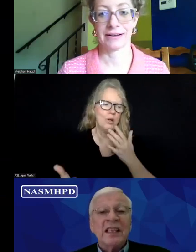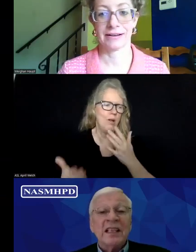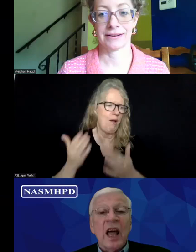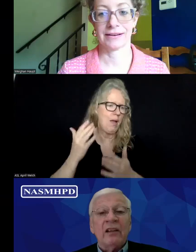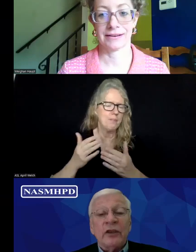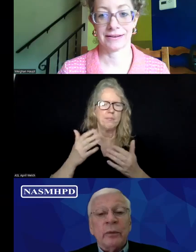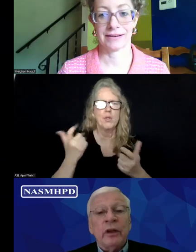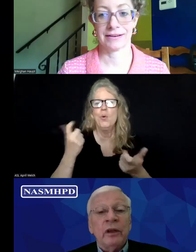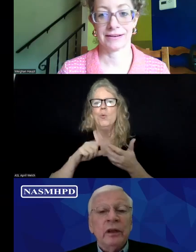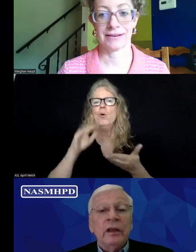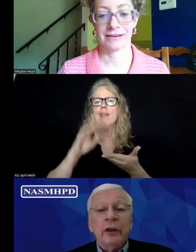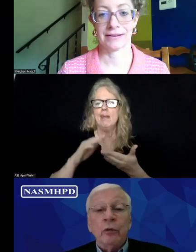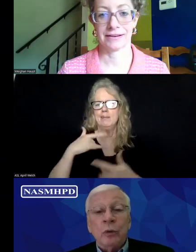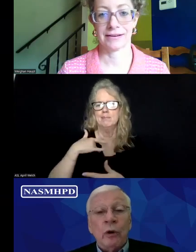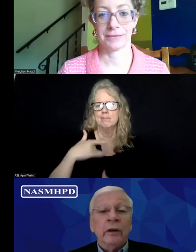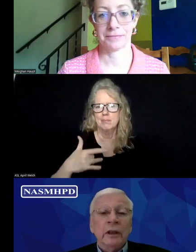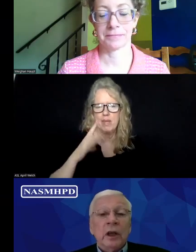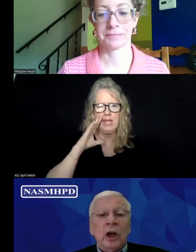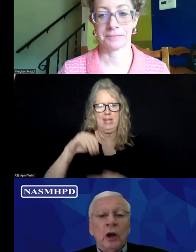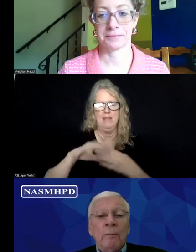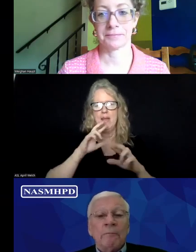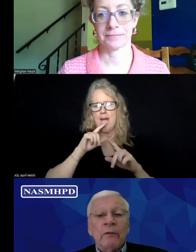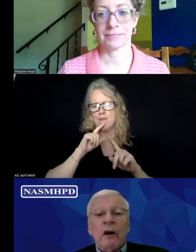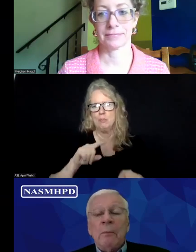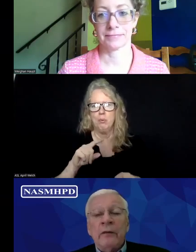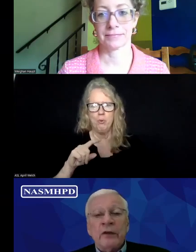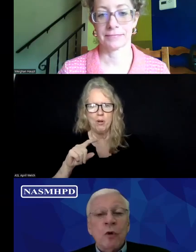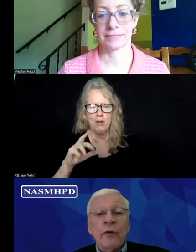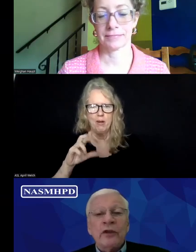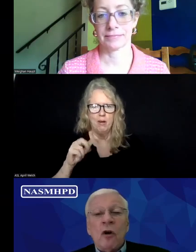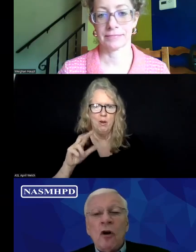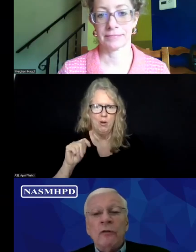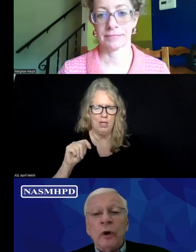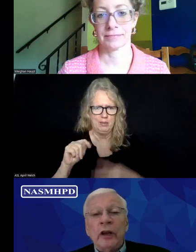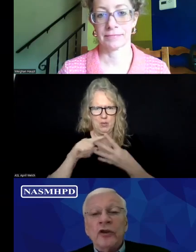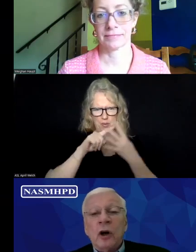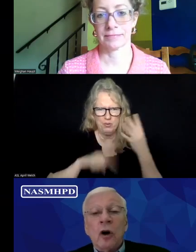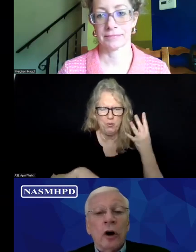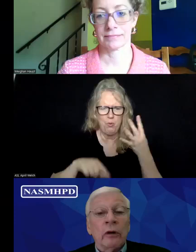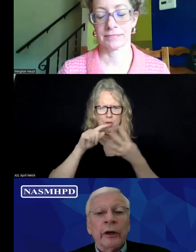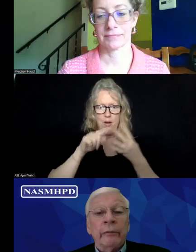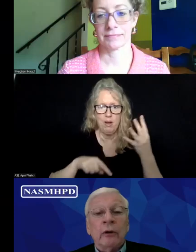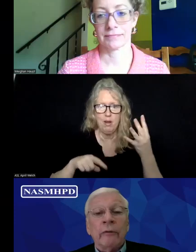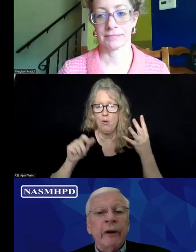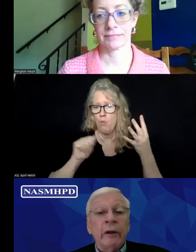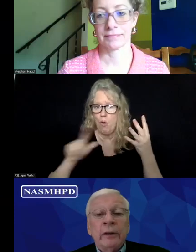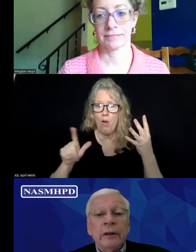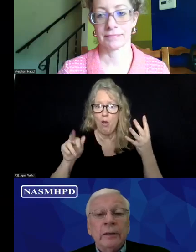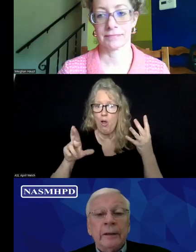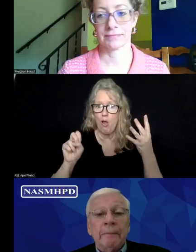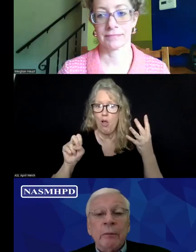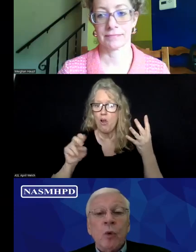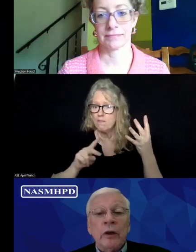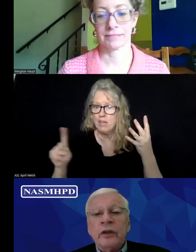what would be least likely to be in the report, among these four things, all of which are